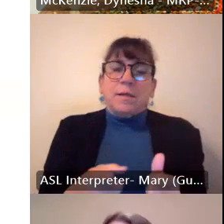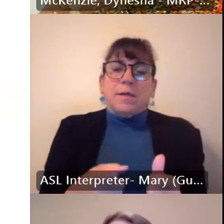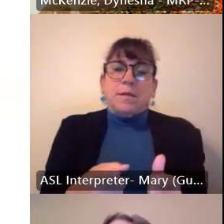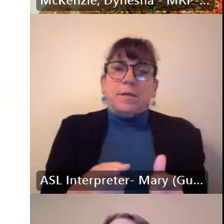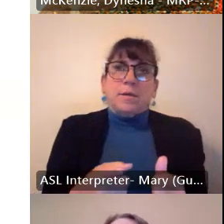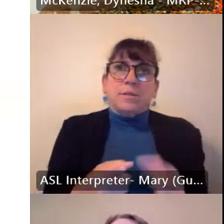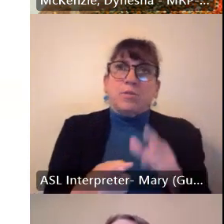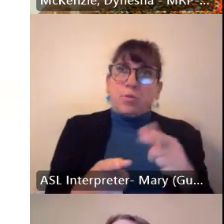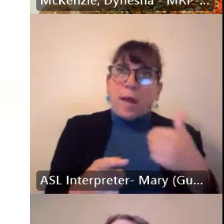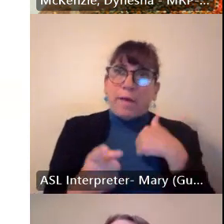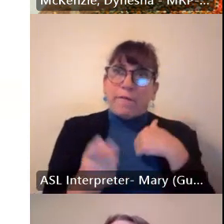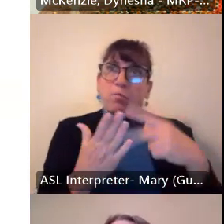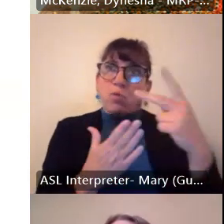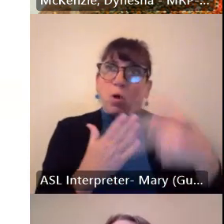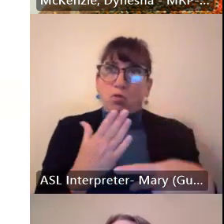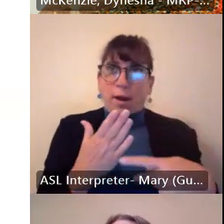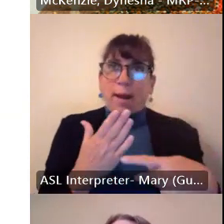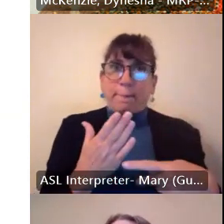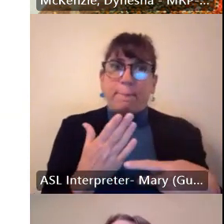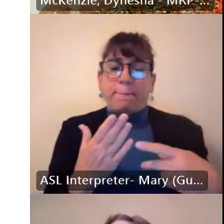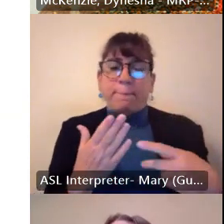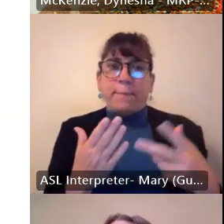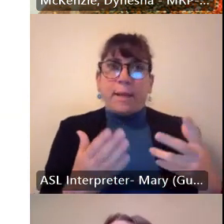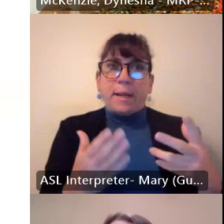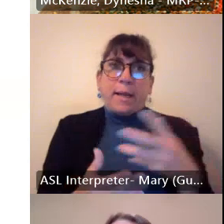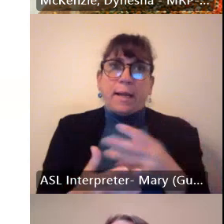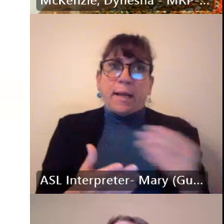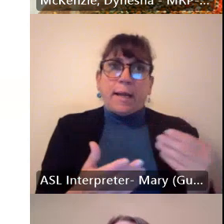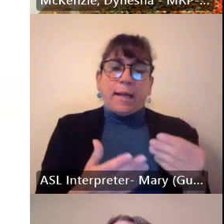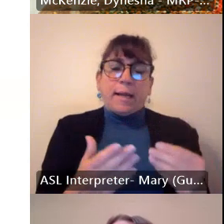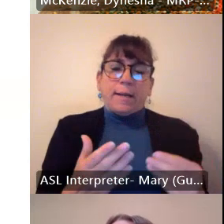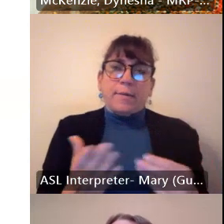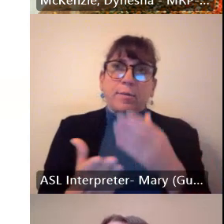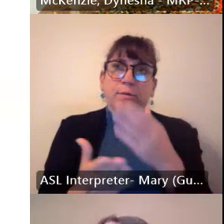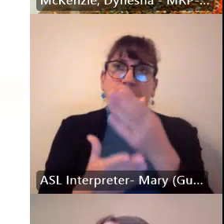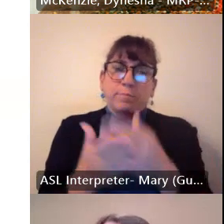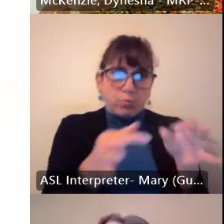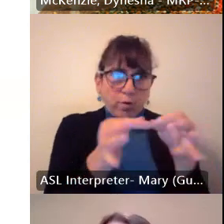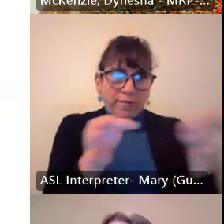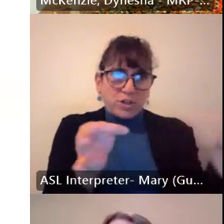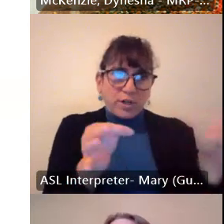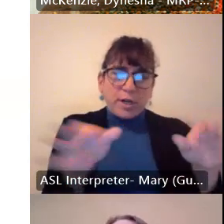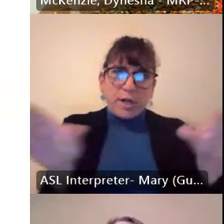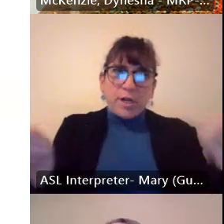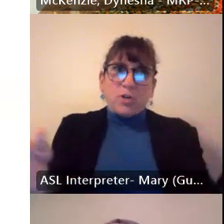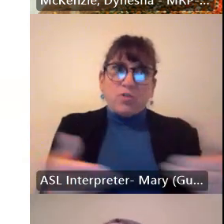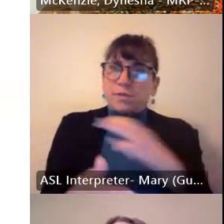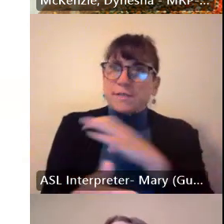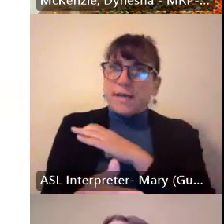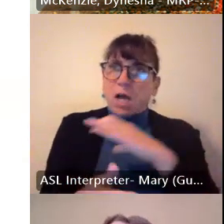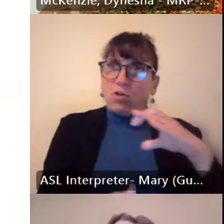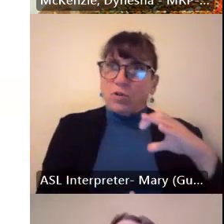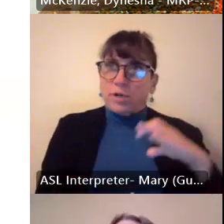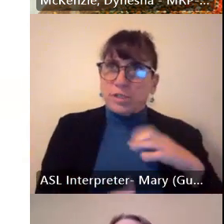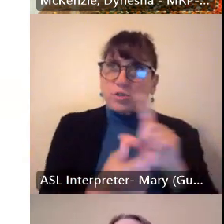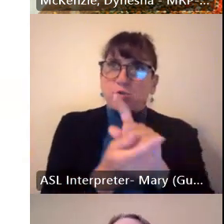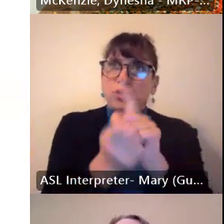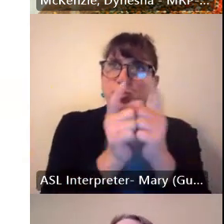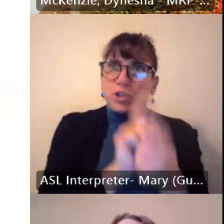have a program, there is a provision introduced in Congress to